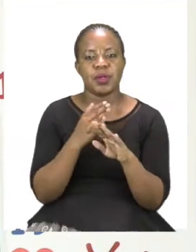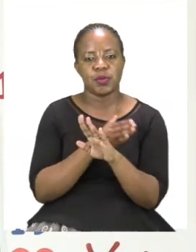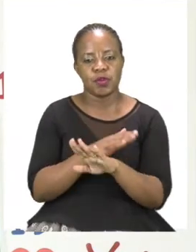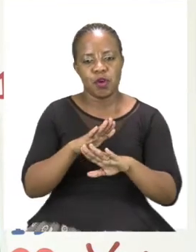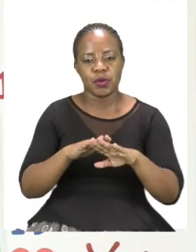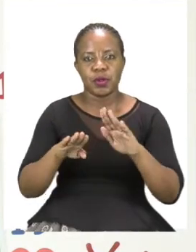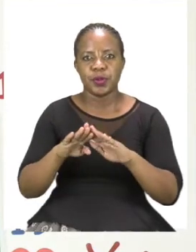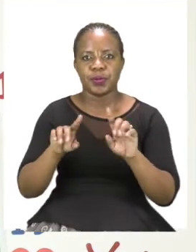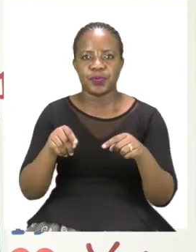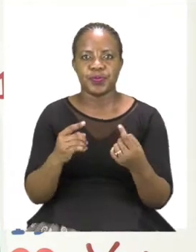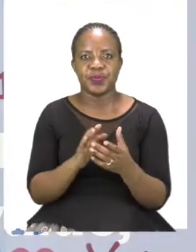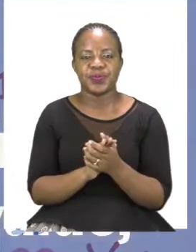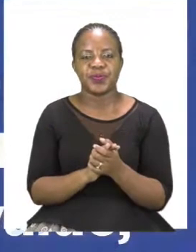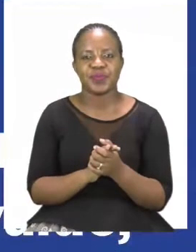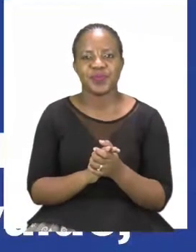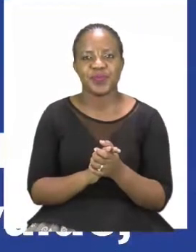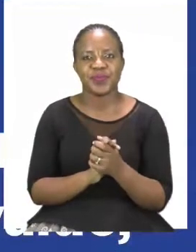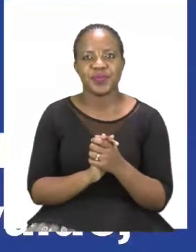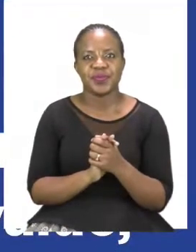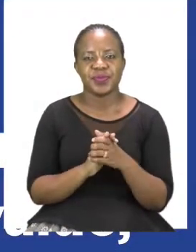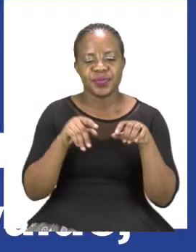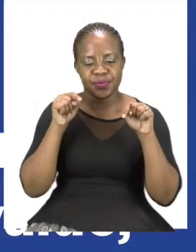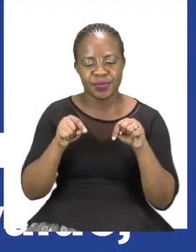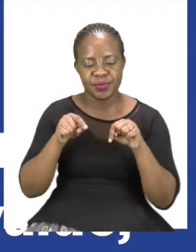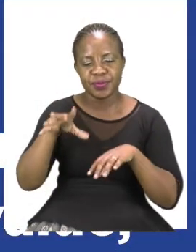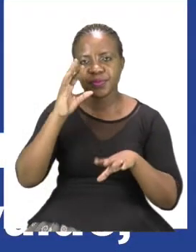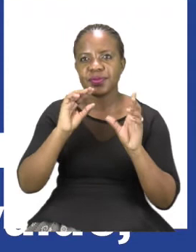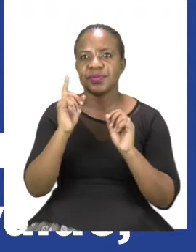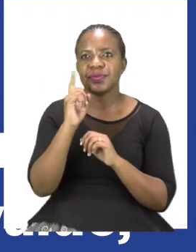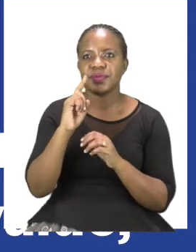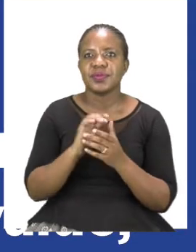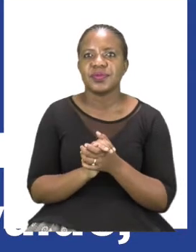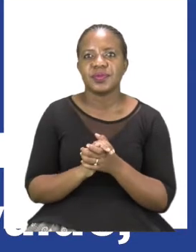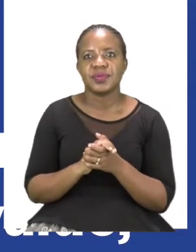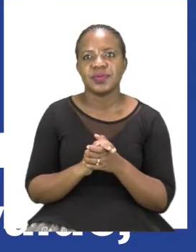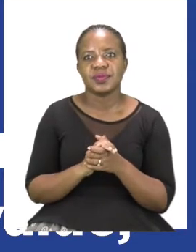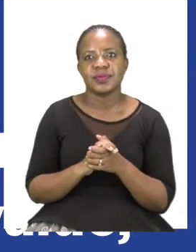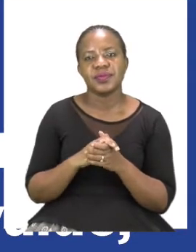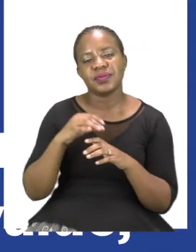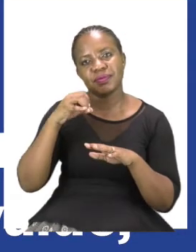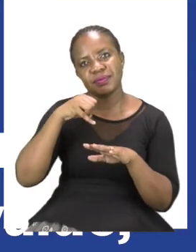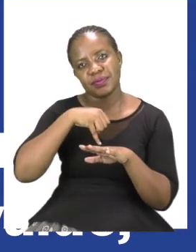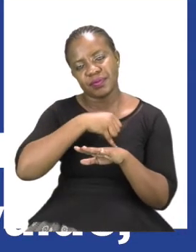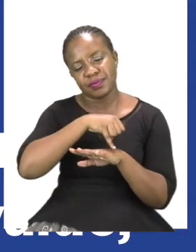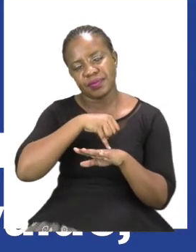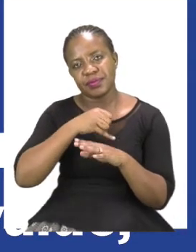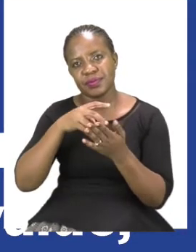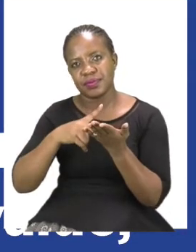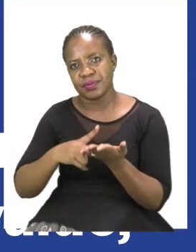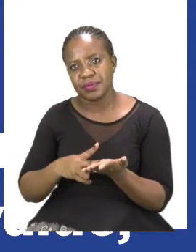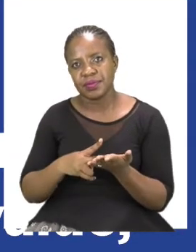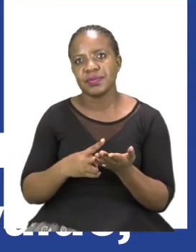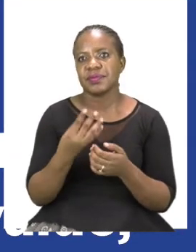anything else. Well done. Our lesson today is all about place